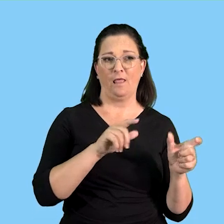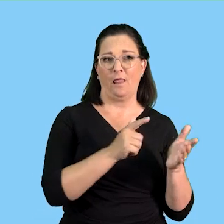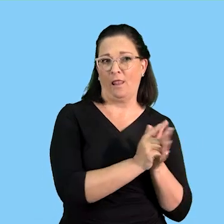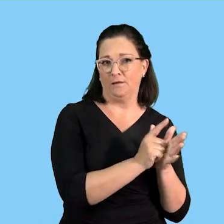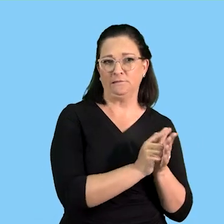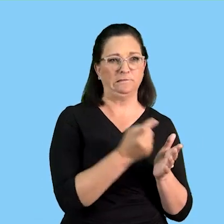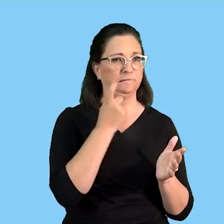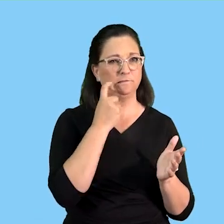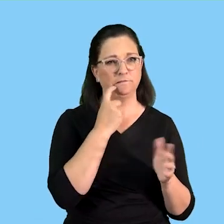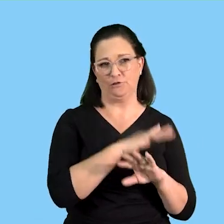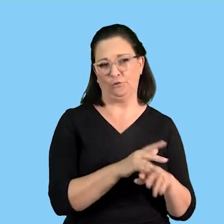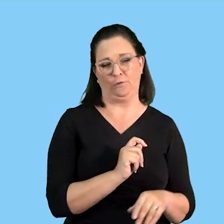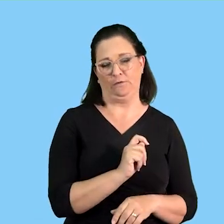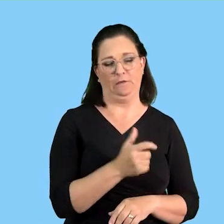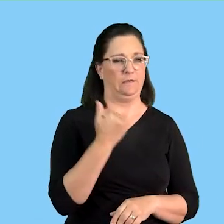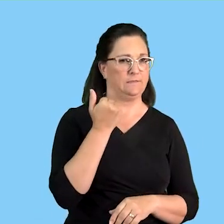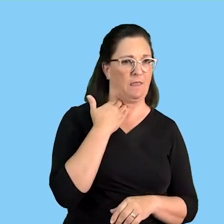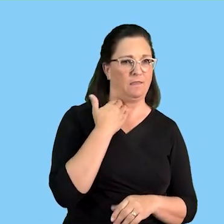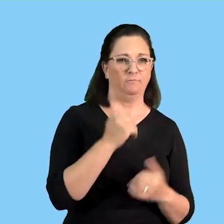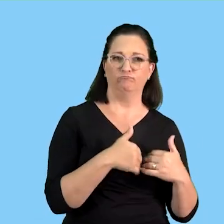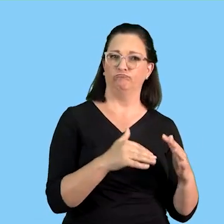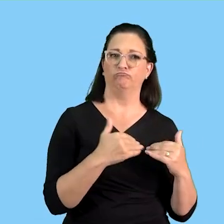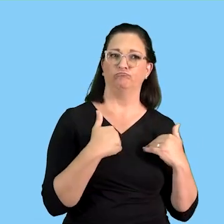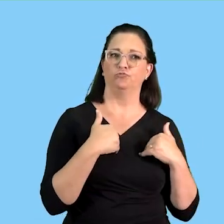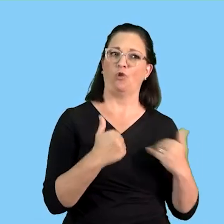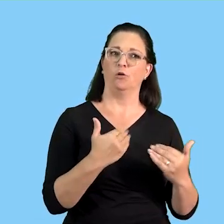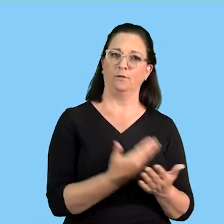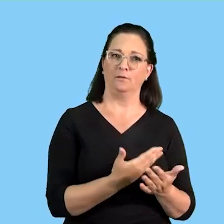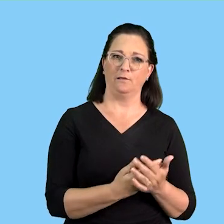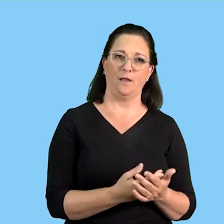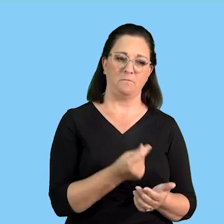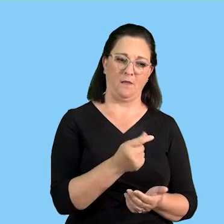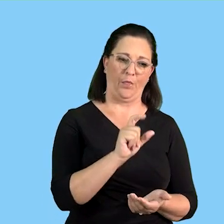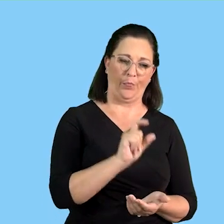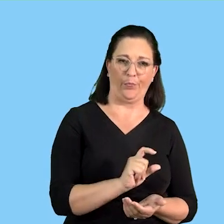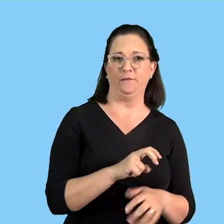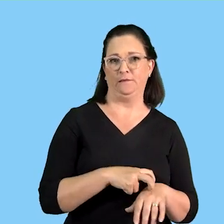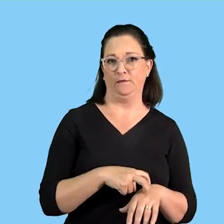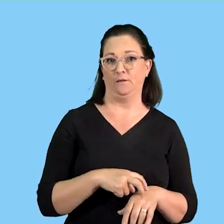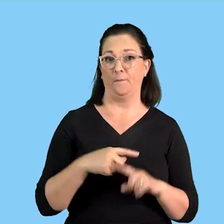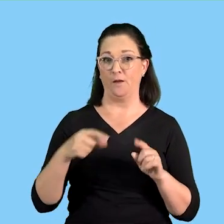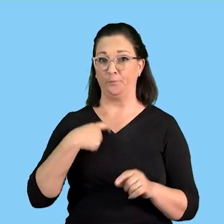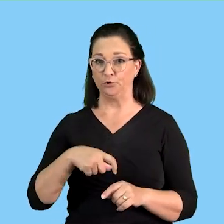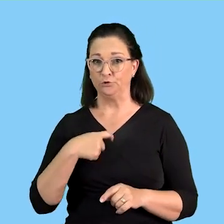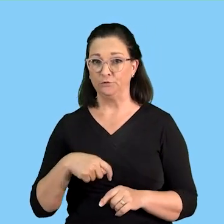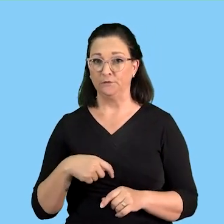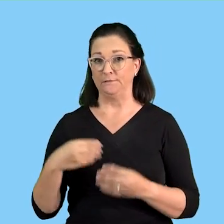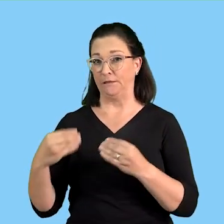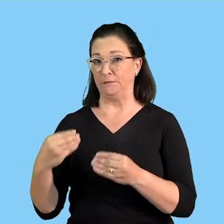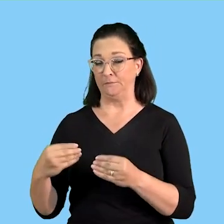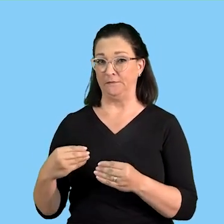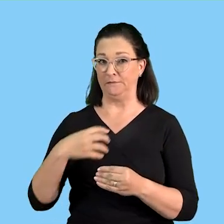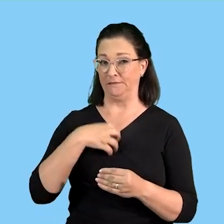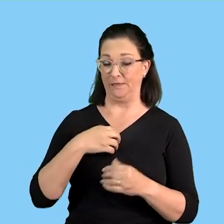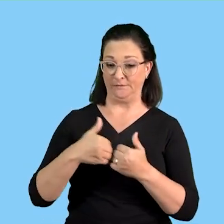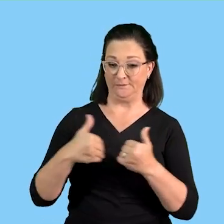because this means now it is easy to start this business and it needs less amount. So personal debts and business debts